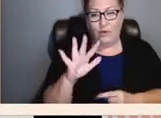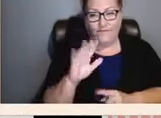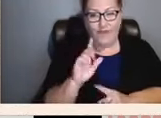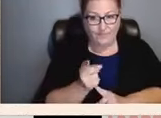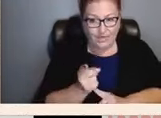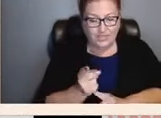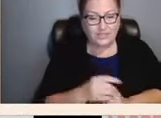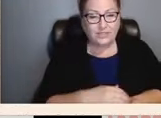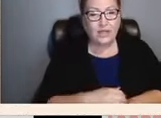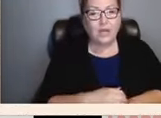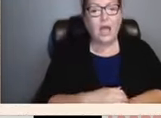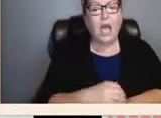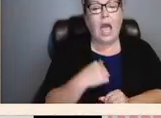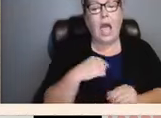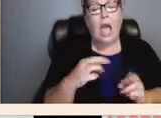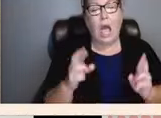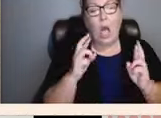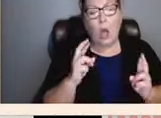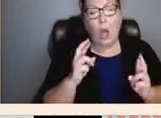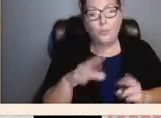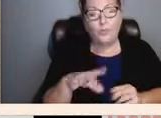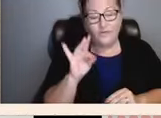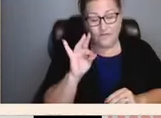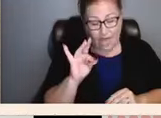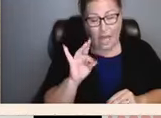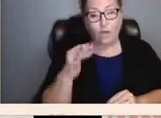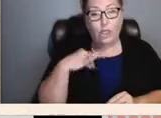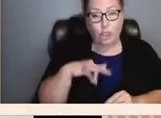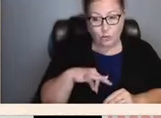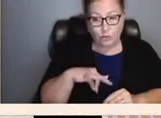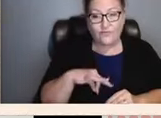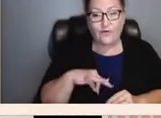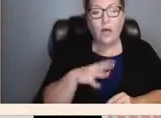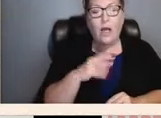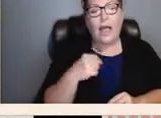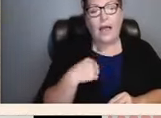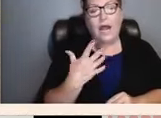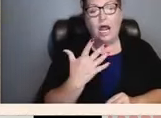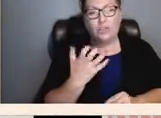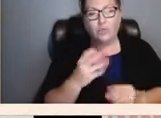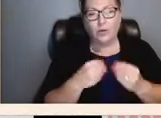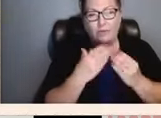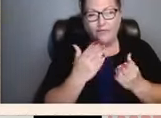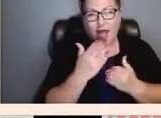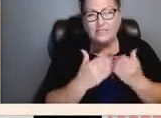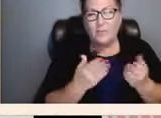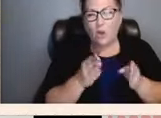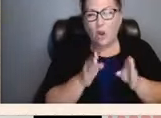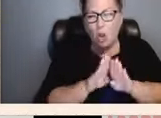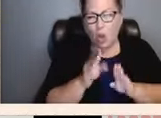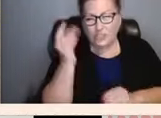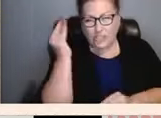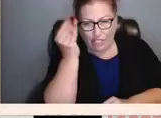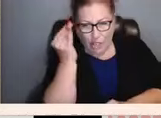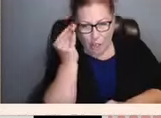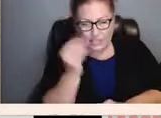I hope you found it useful. I just wanted to provide some closing thoughts here.